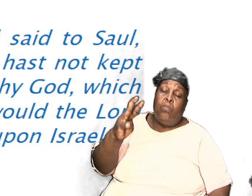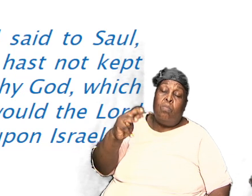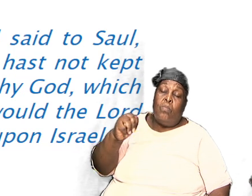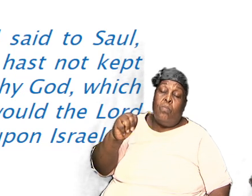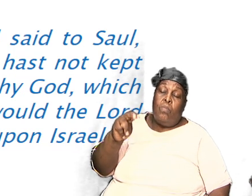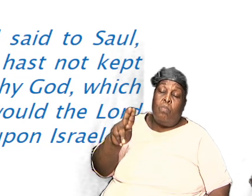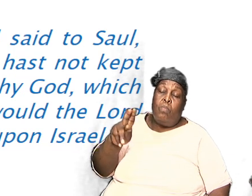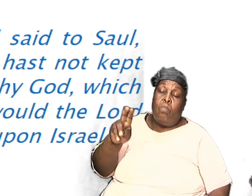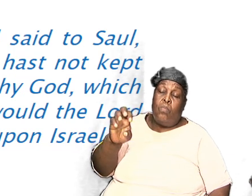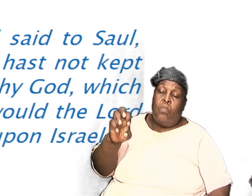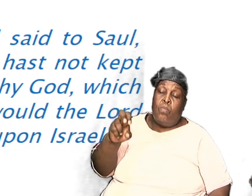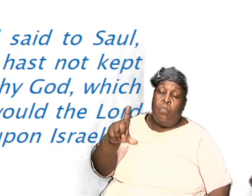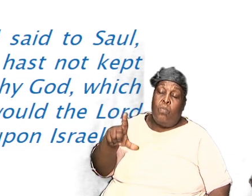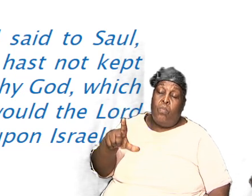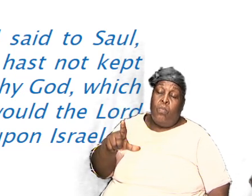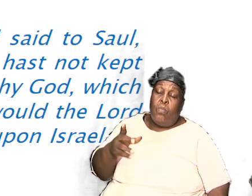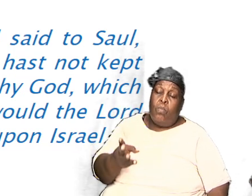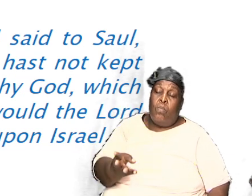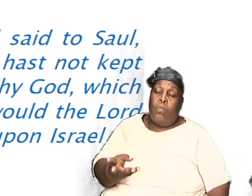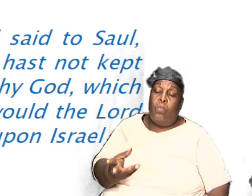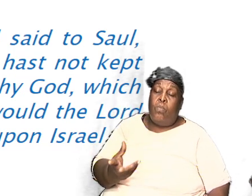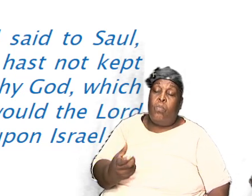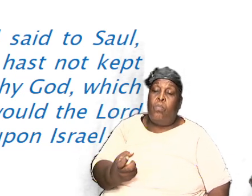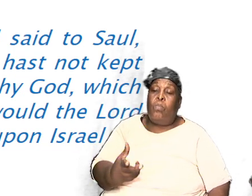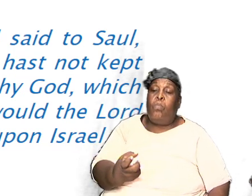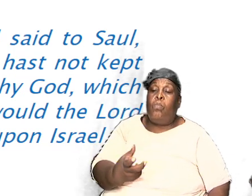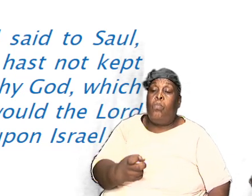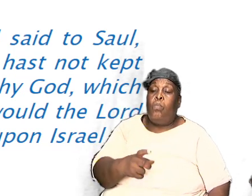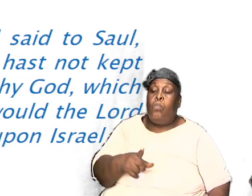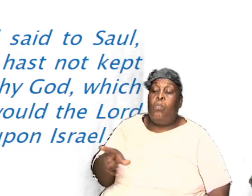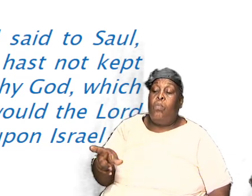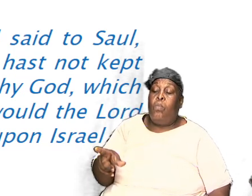Yes, we have it. 1 Samuel 13. 13 and